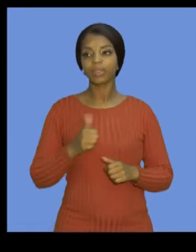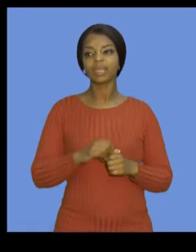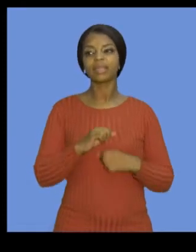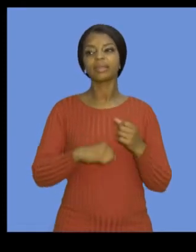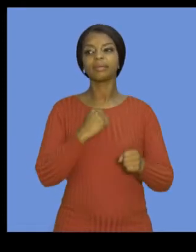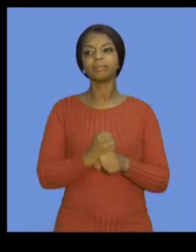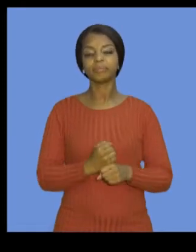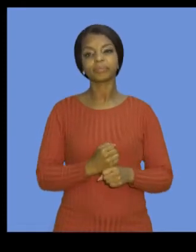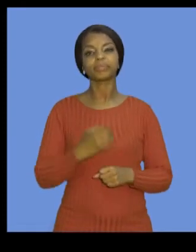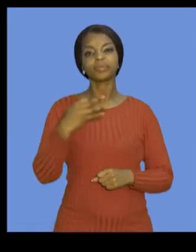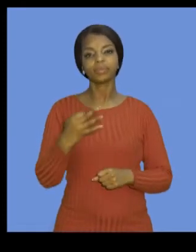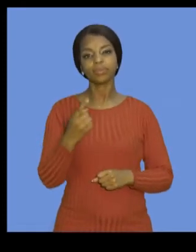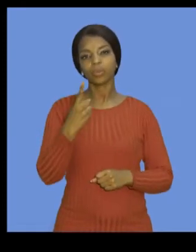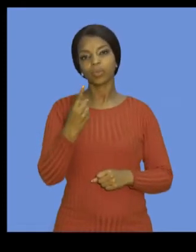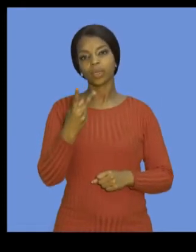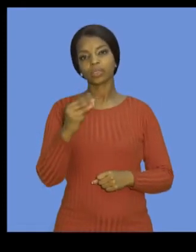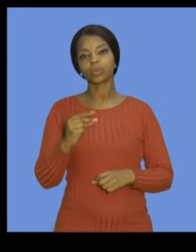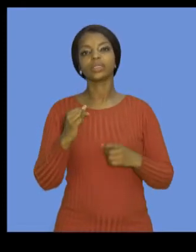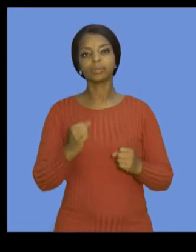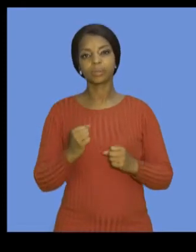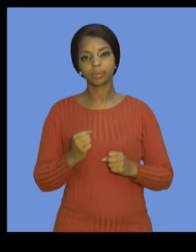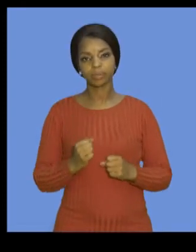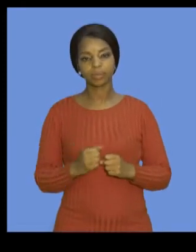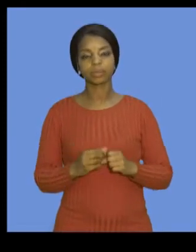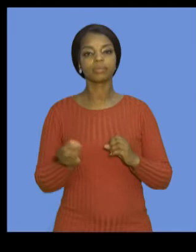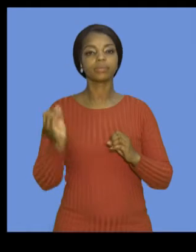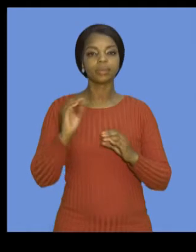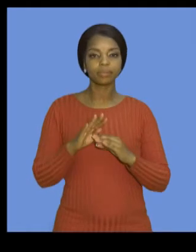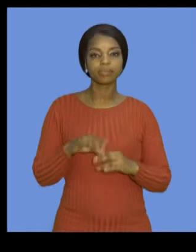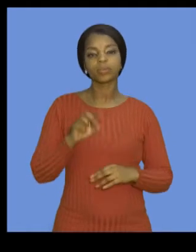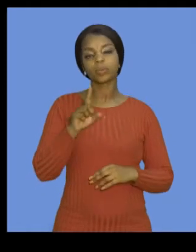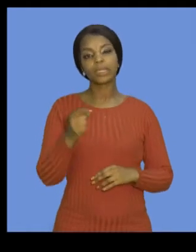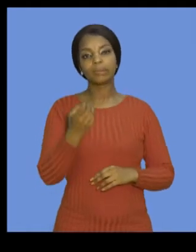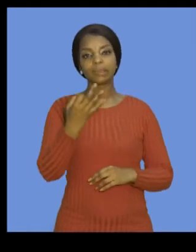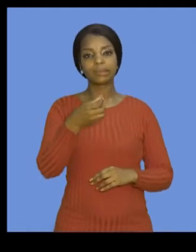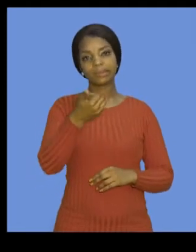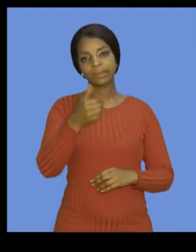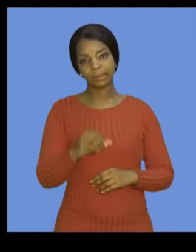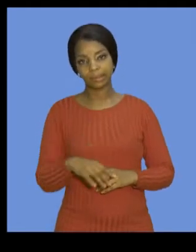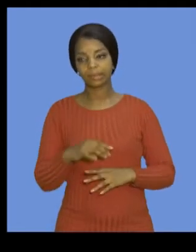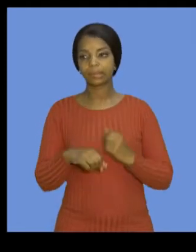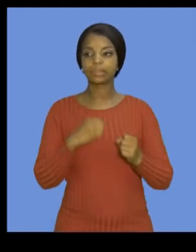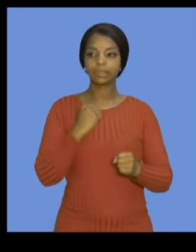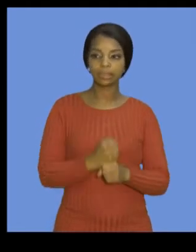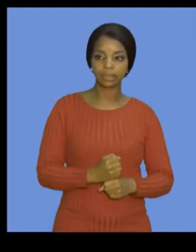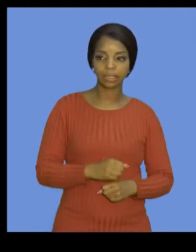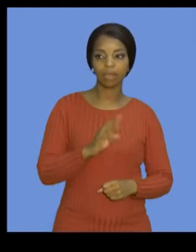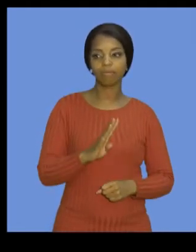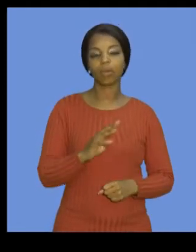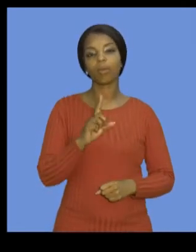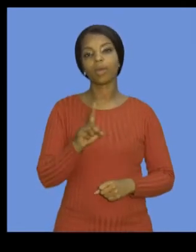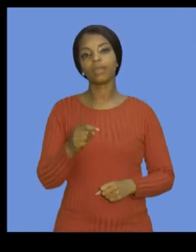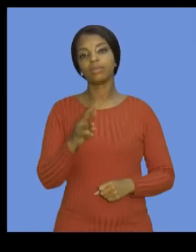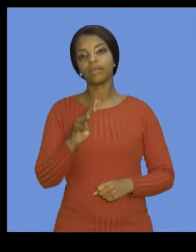120 again, which will go to 1,360. Year 4, you add again 120. Year 5, you